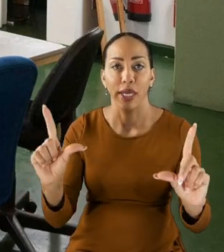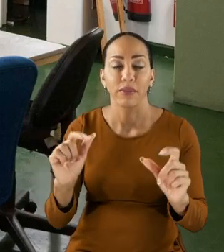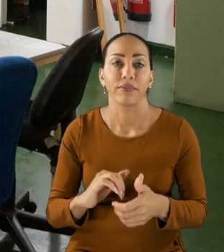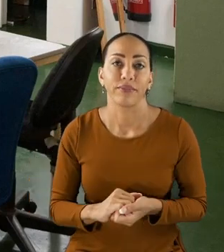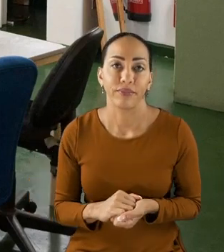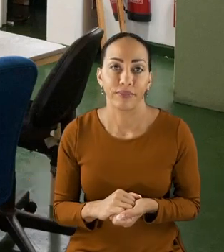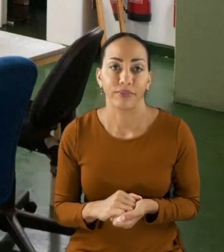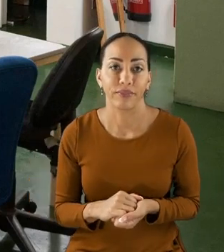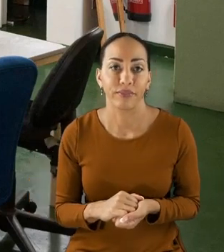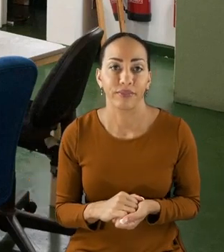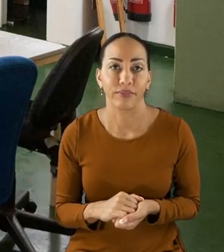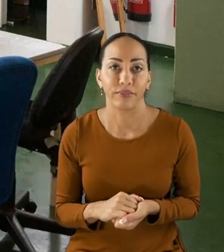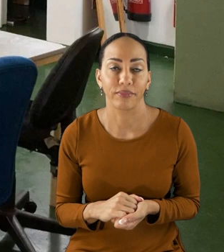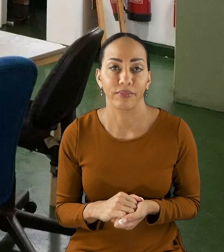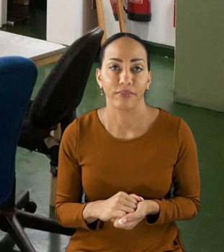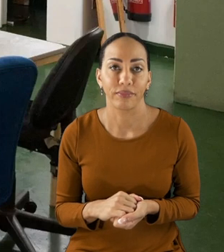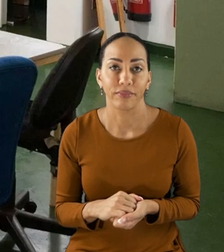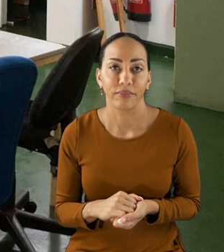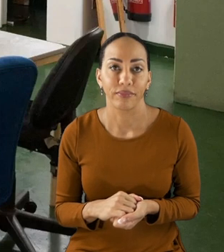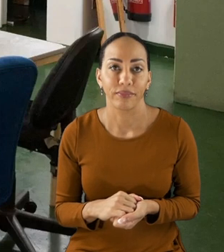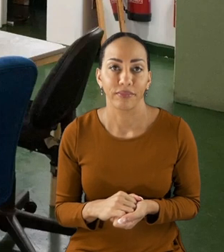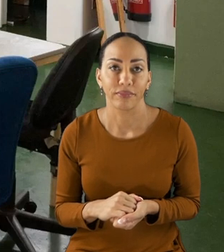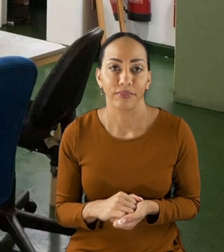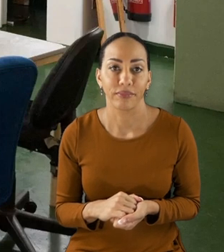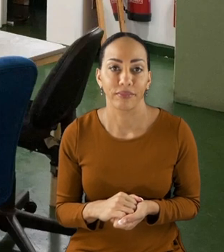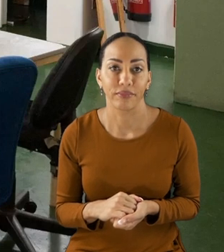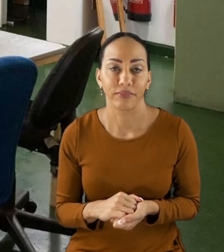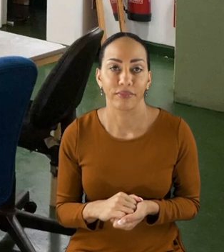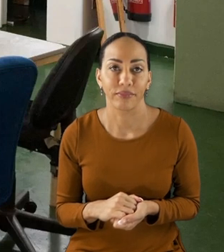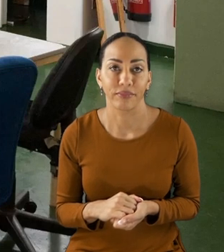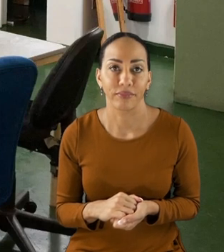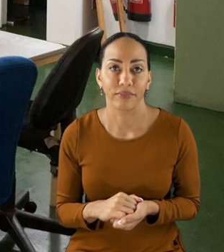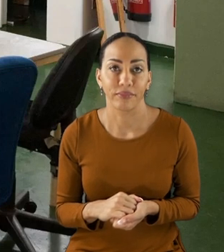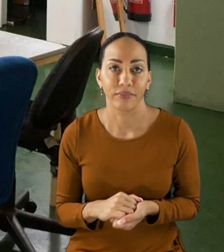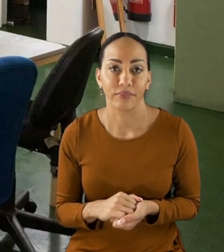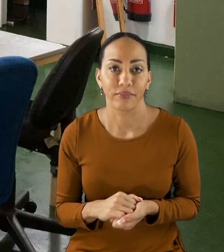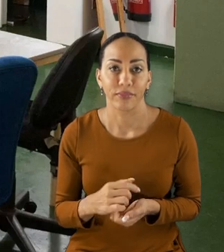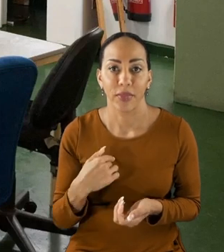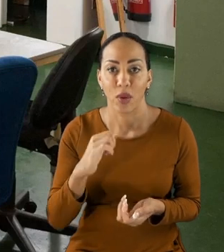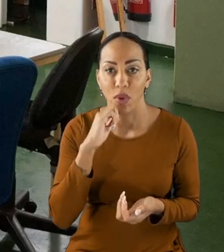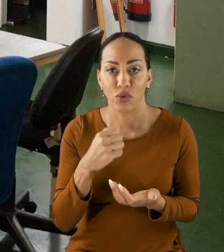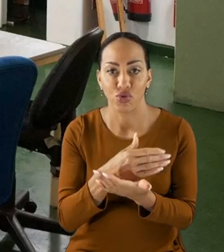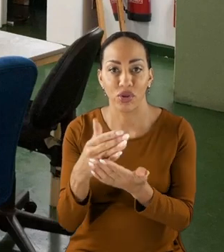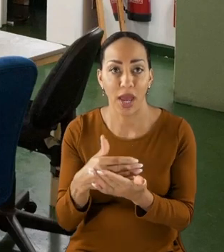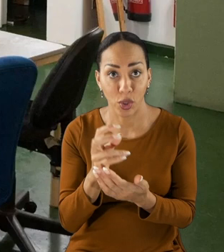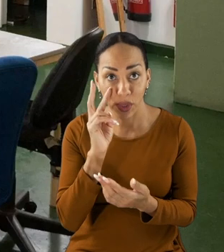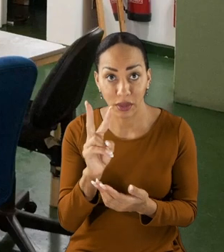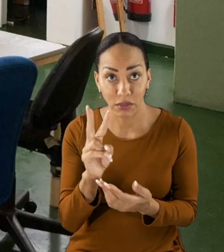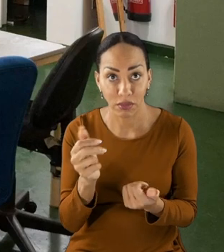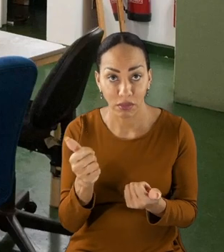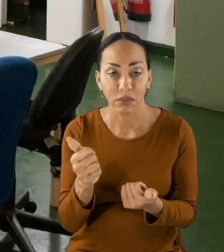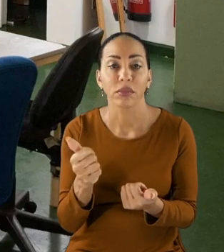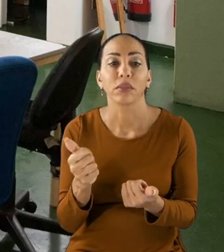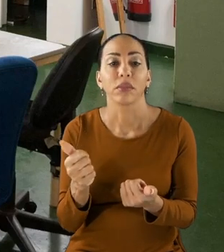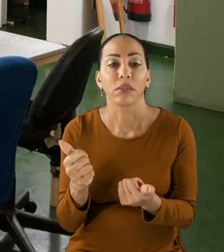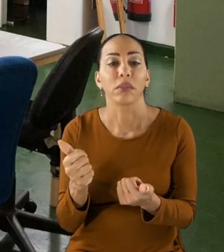feed, the quality is not as good as spotlighting it, which is why I thought I'd share it back to you. Is that okay? Yeah. So if we